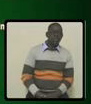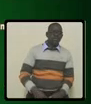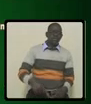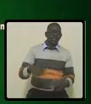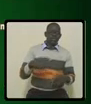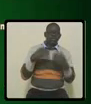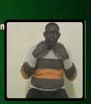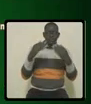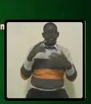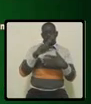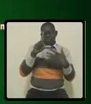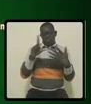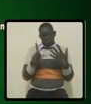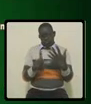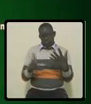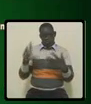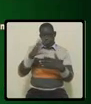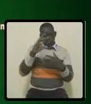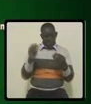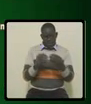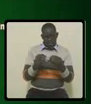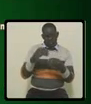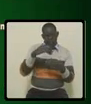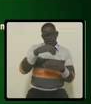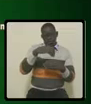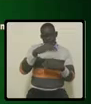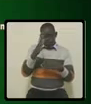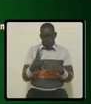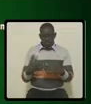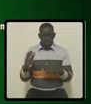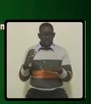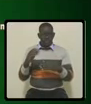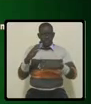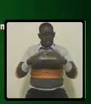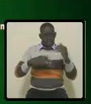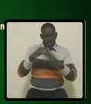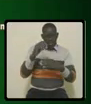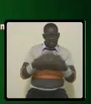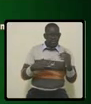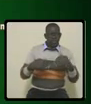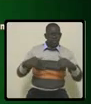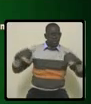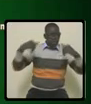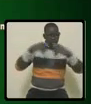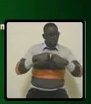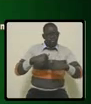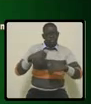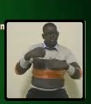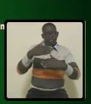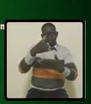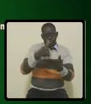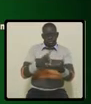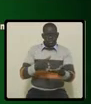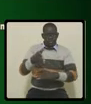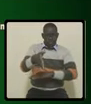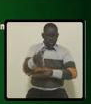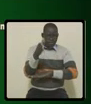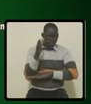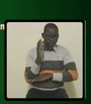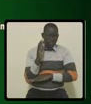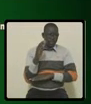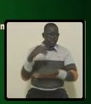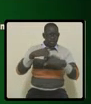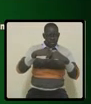Here are the important points of today's lesson. Fold mountains are formed along destructive and collision plate boundaries.